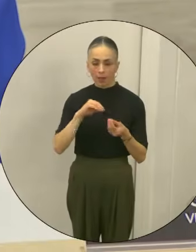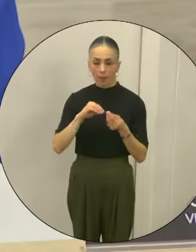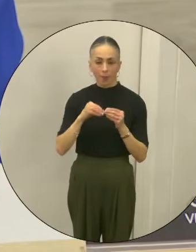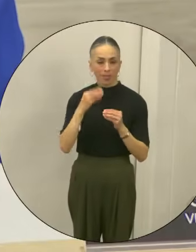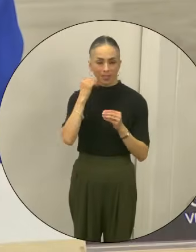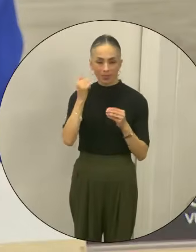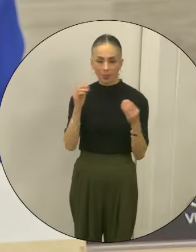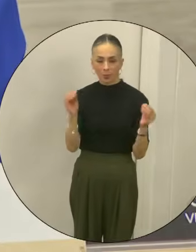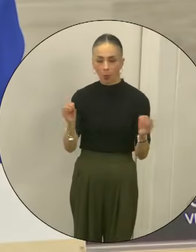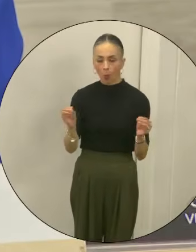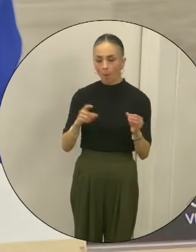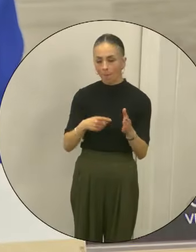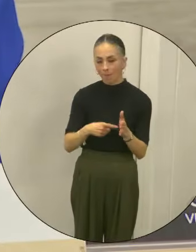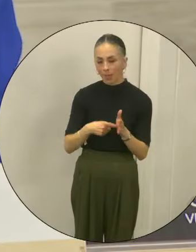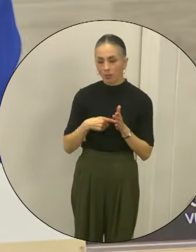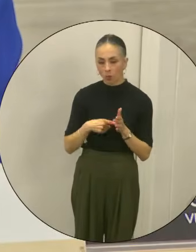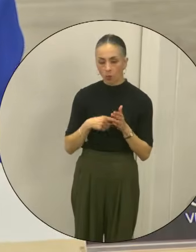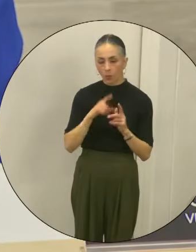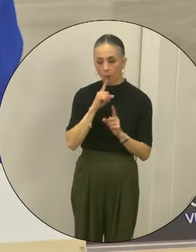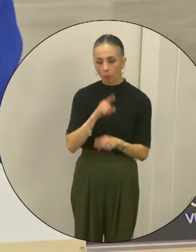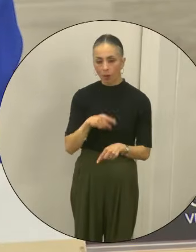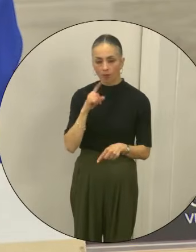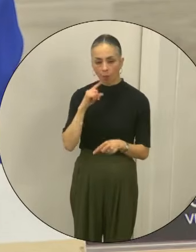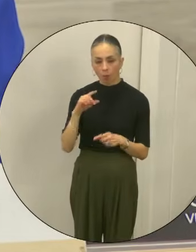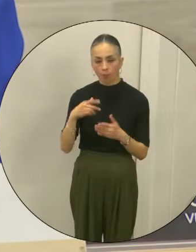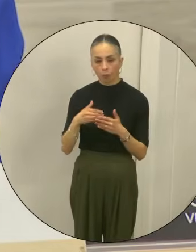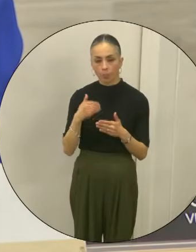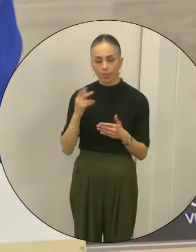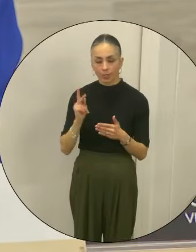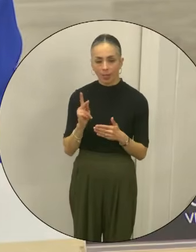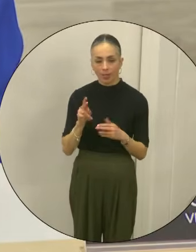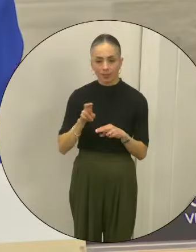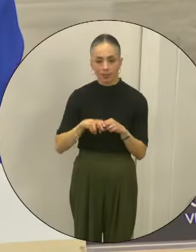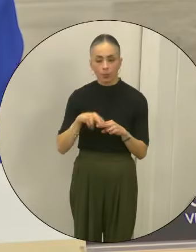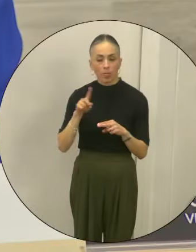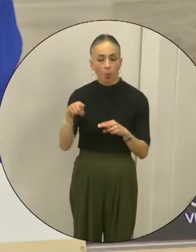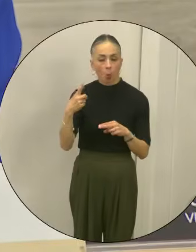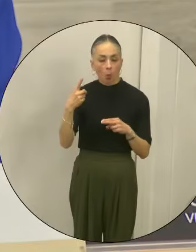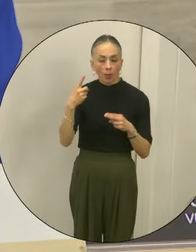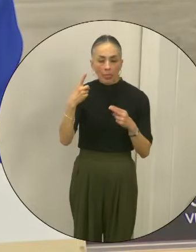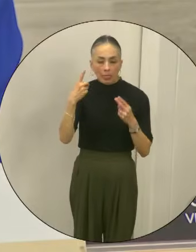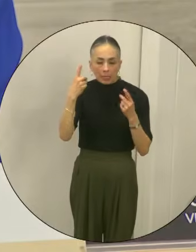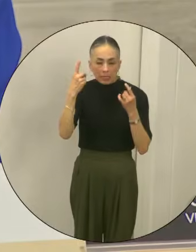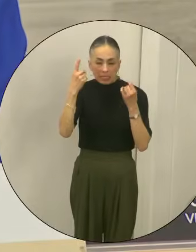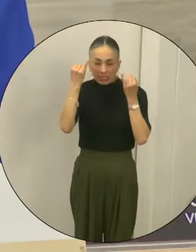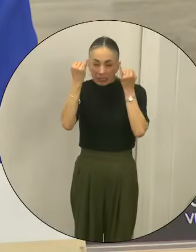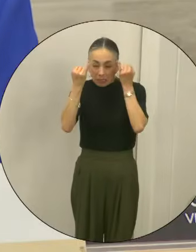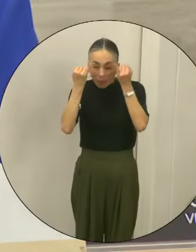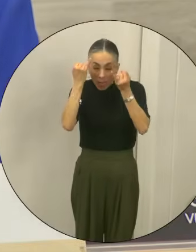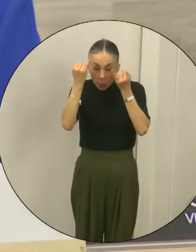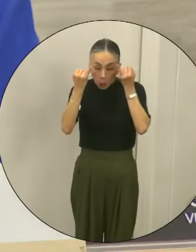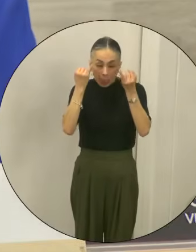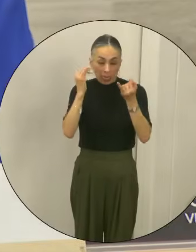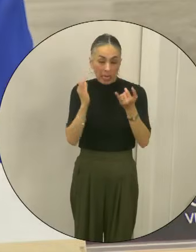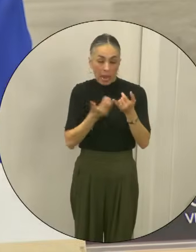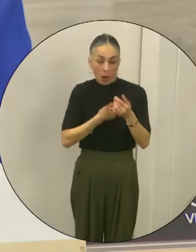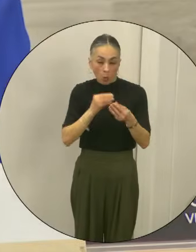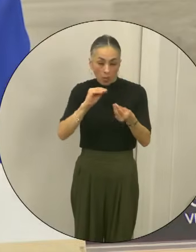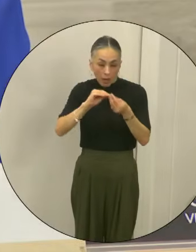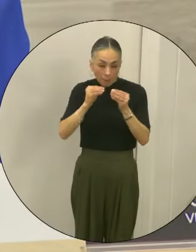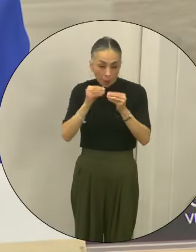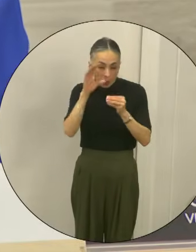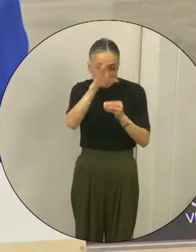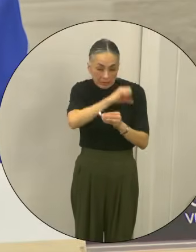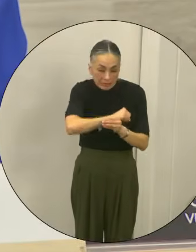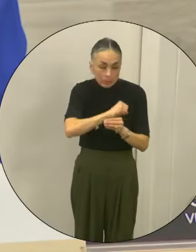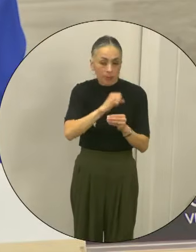no mandatory reporting for pre-K seats. We can only speculate our number because we know what we